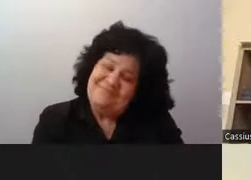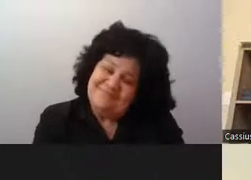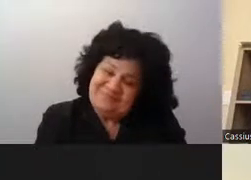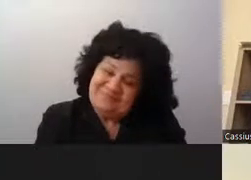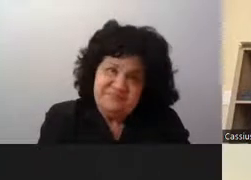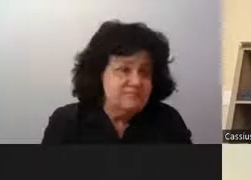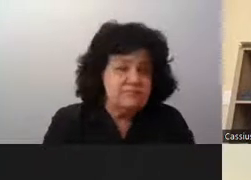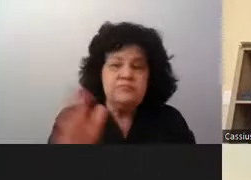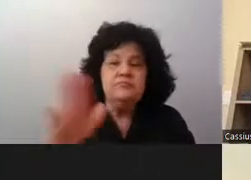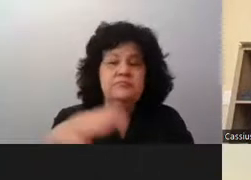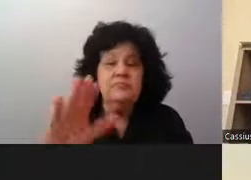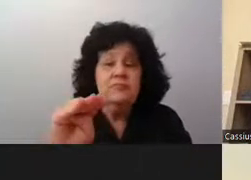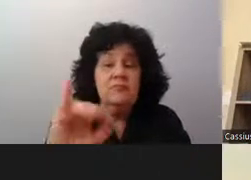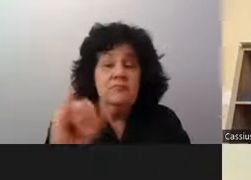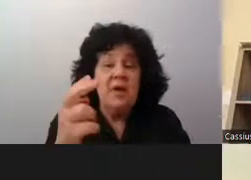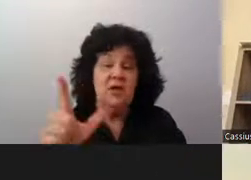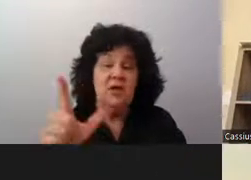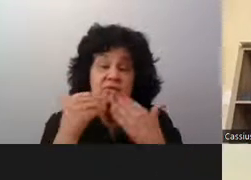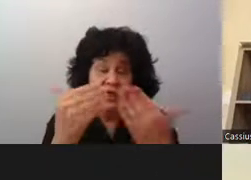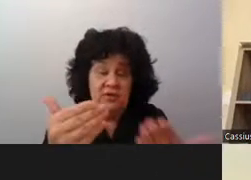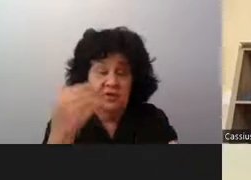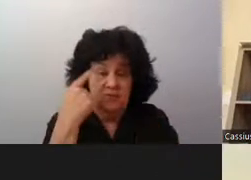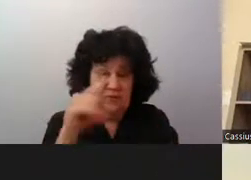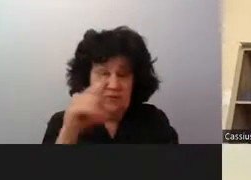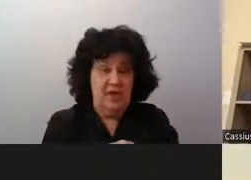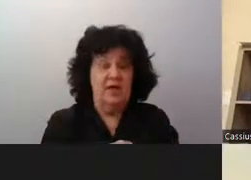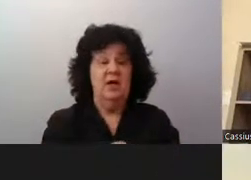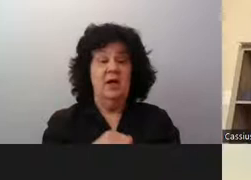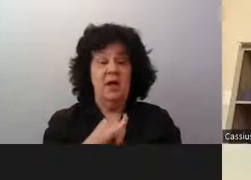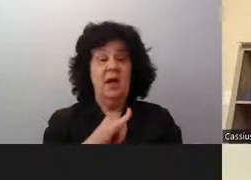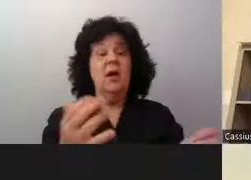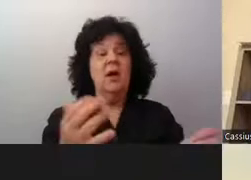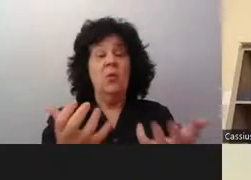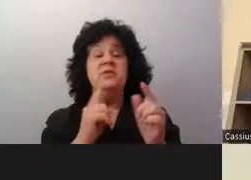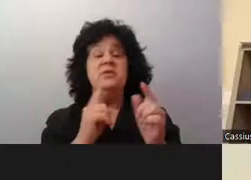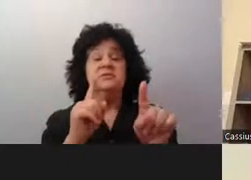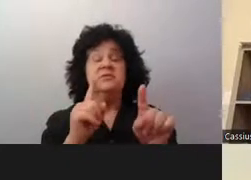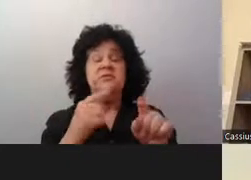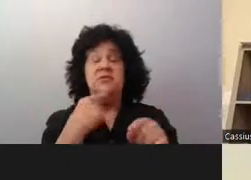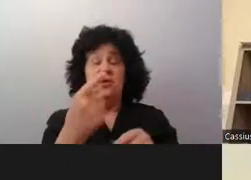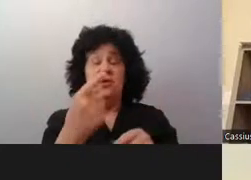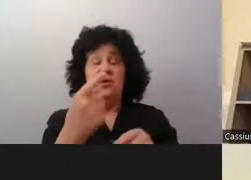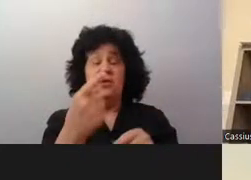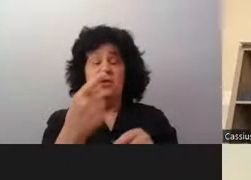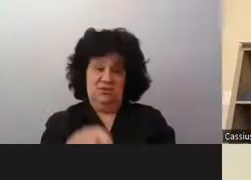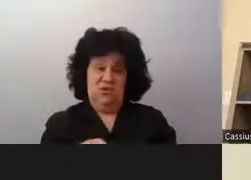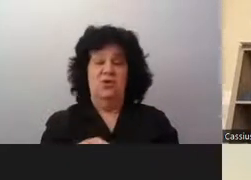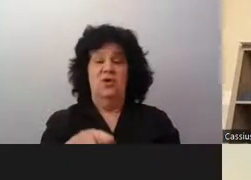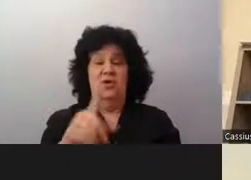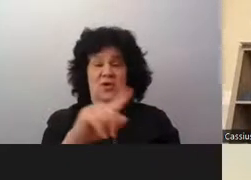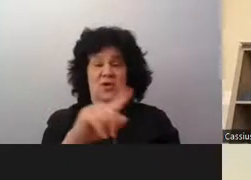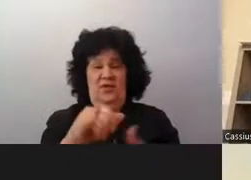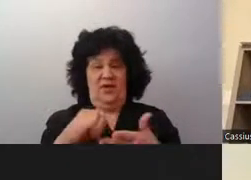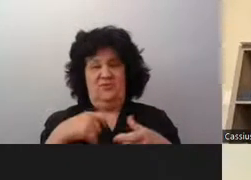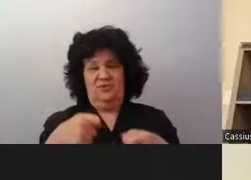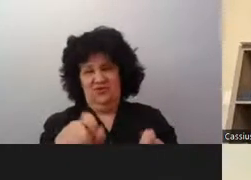Michael, thank you for that. Definitely wanted to say, you answered actually part of the question I was trying to ask. I think Stephen asked it, and